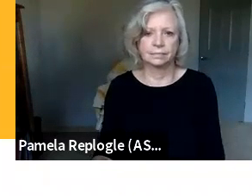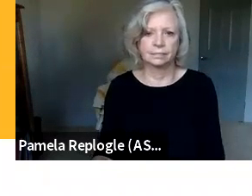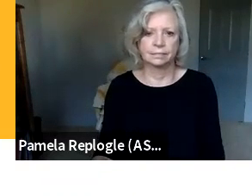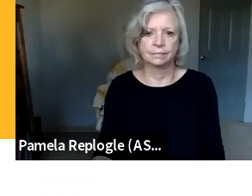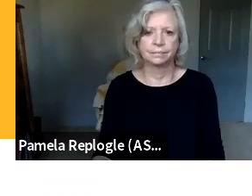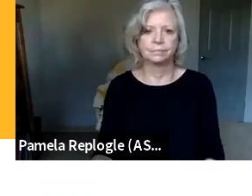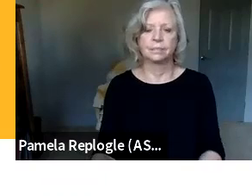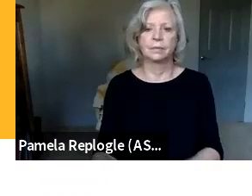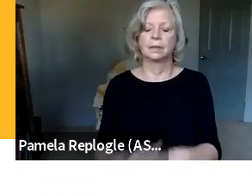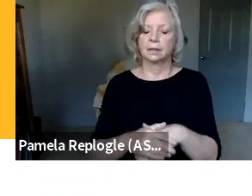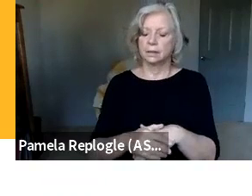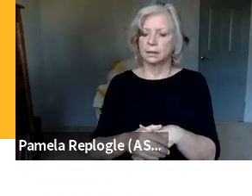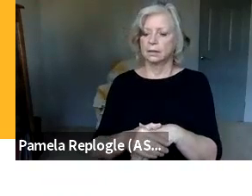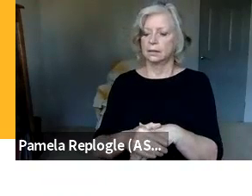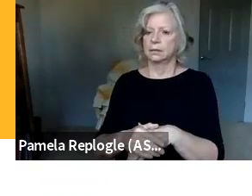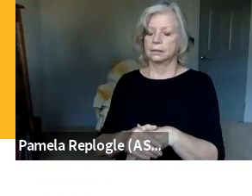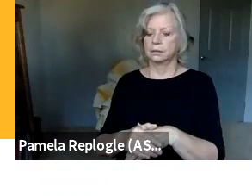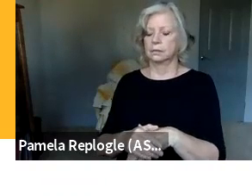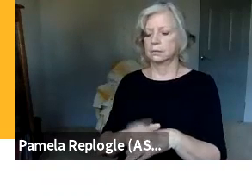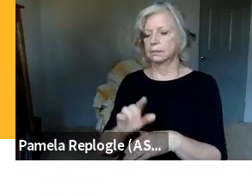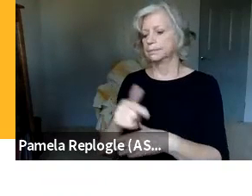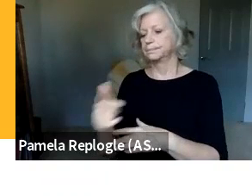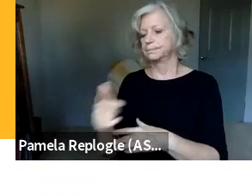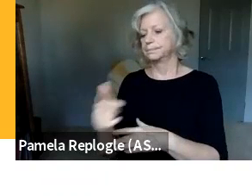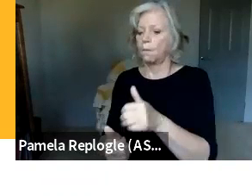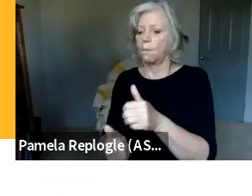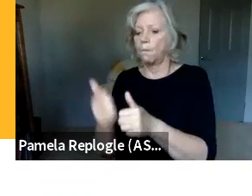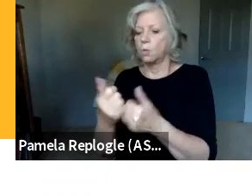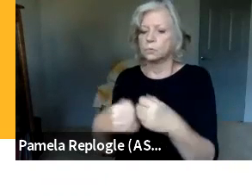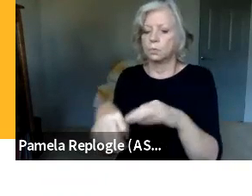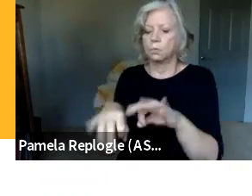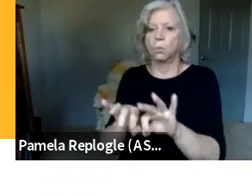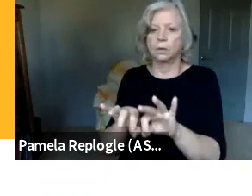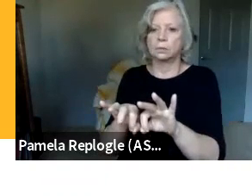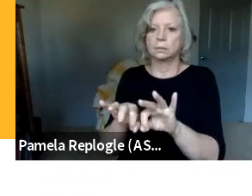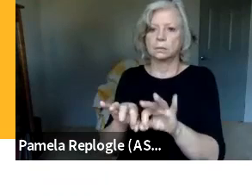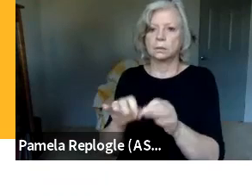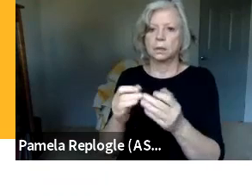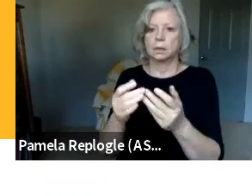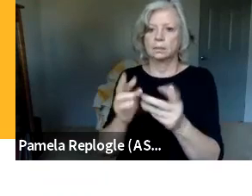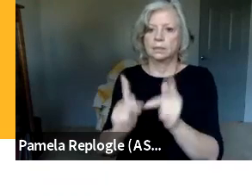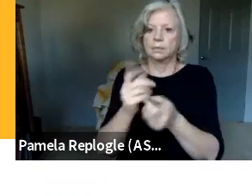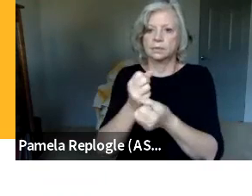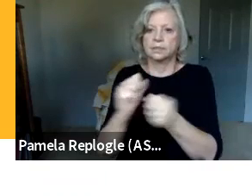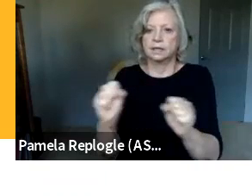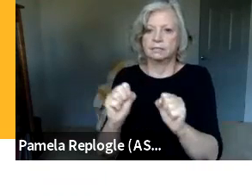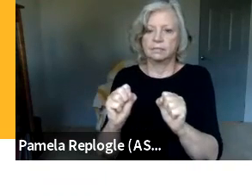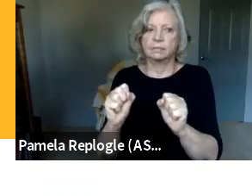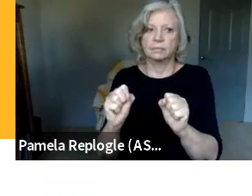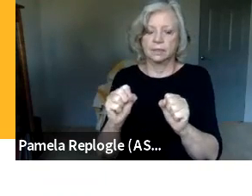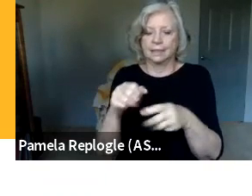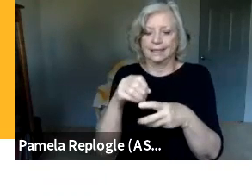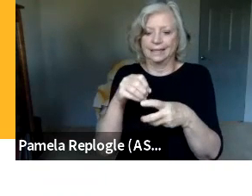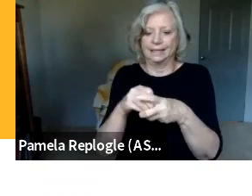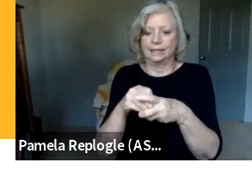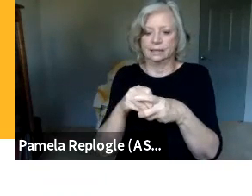Well, the most important things for keeping people safe in our lives and in our communities is